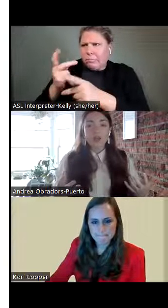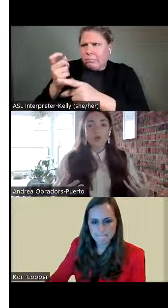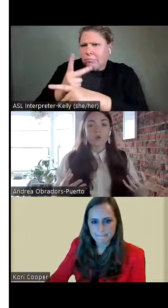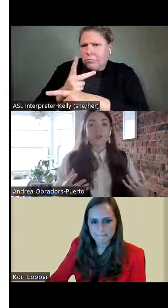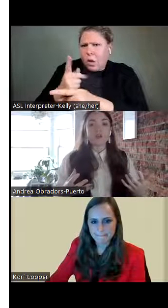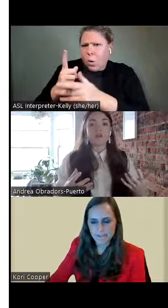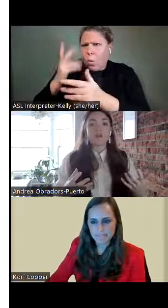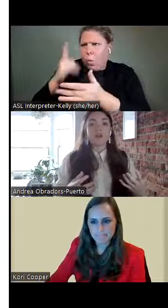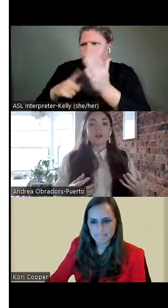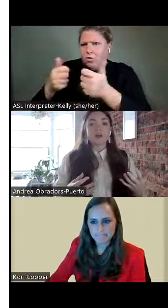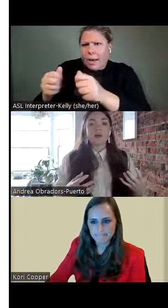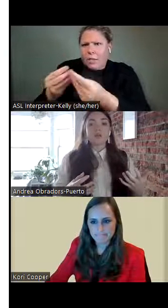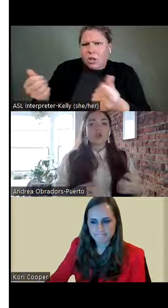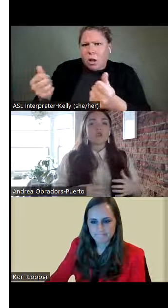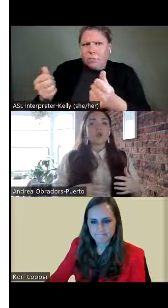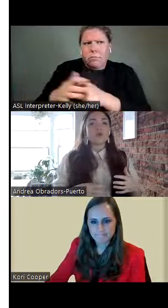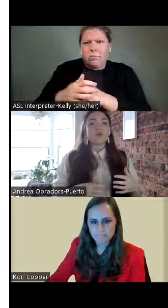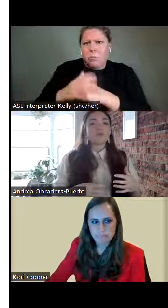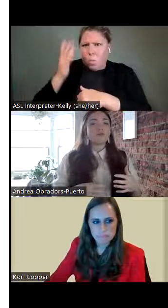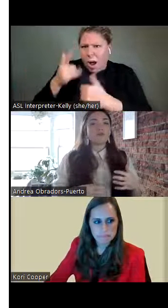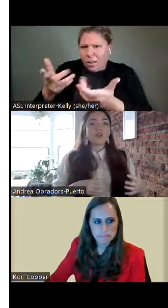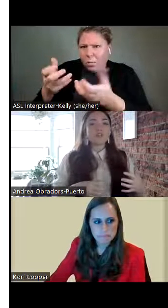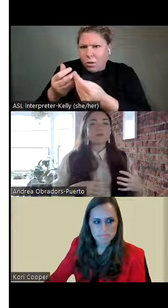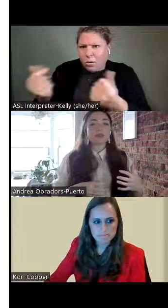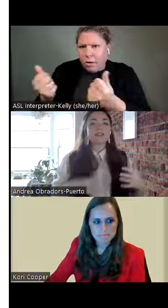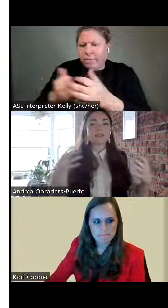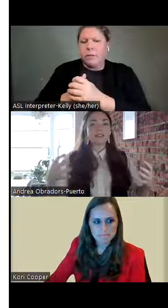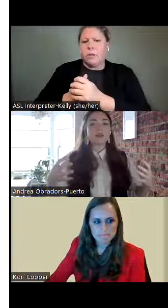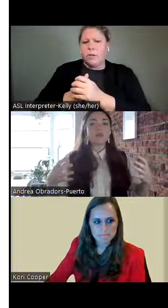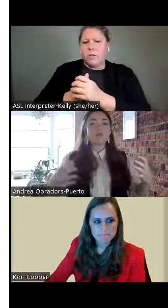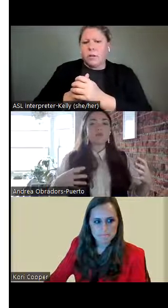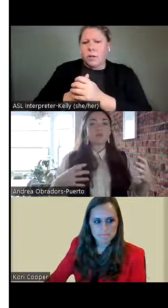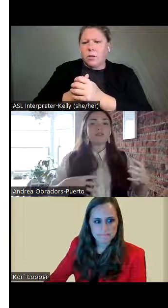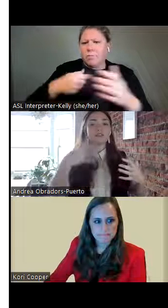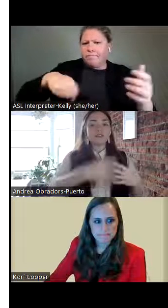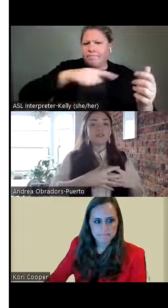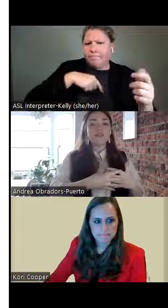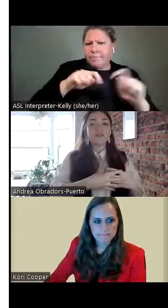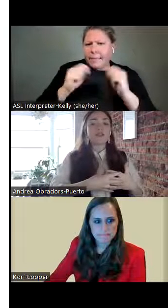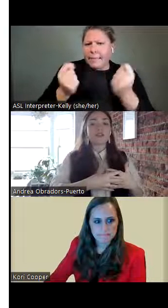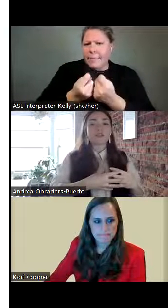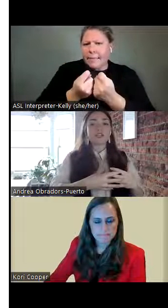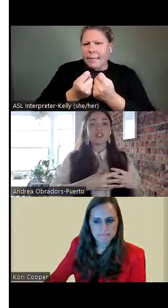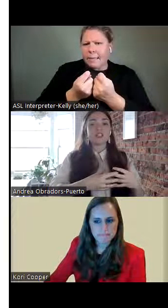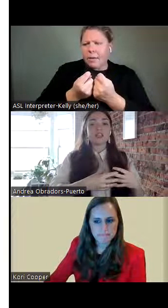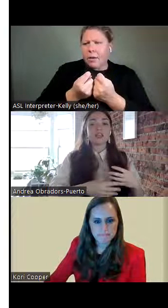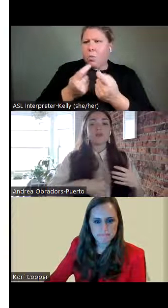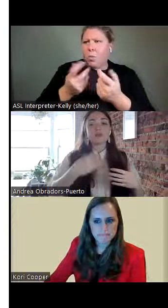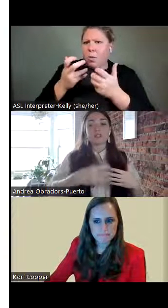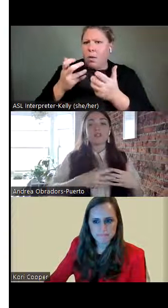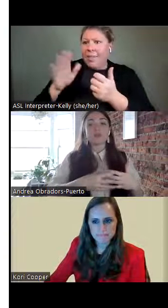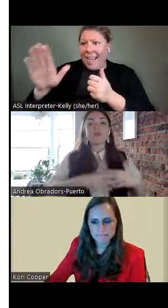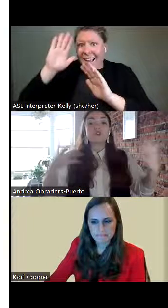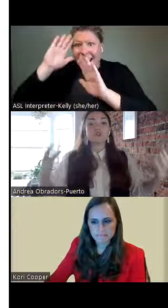why they are willing to solve it. So we customize a team able to meet their expectations and